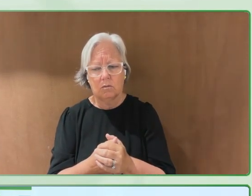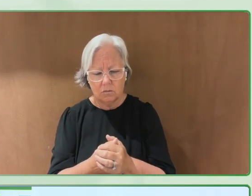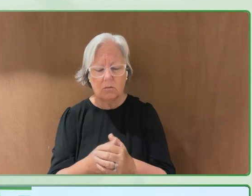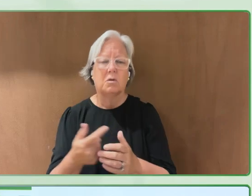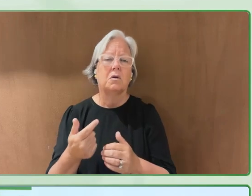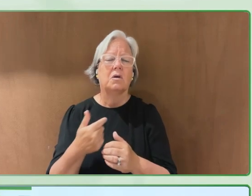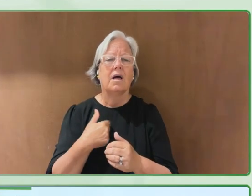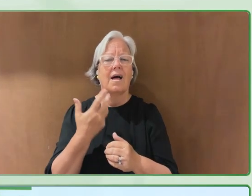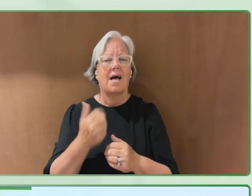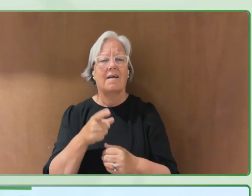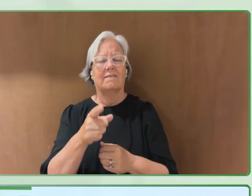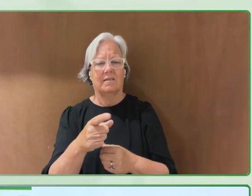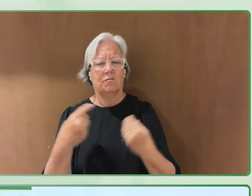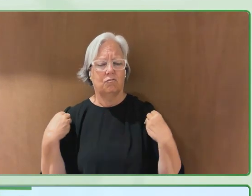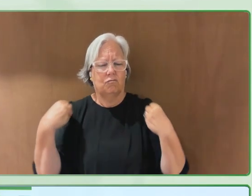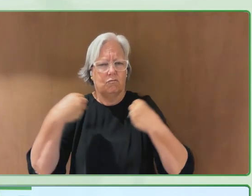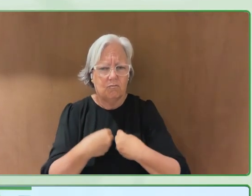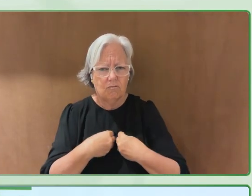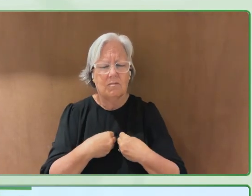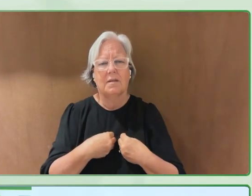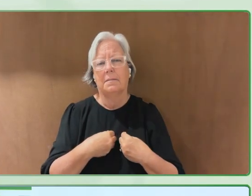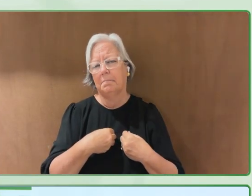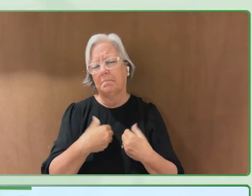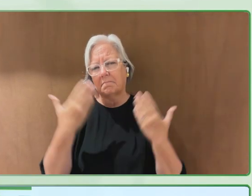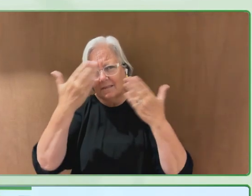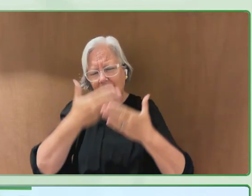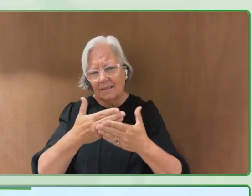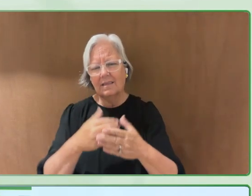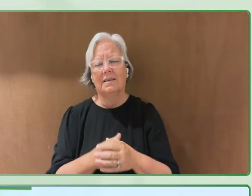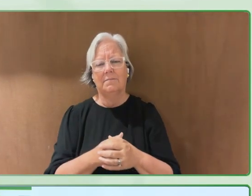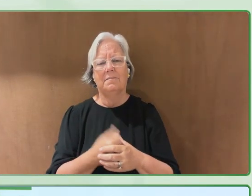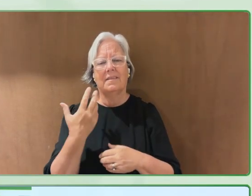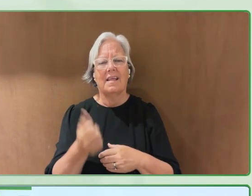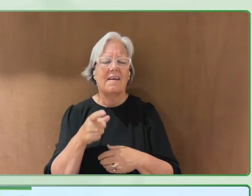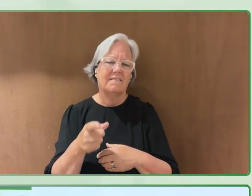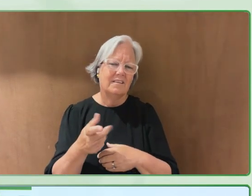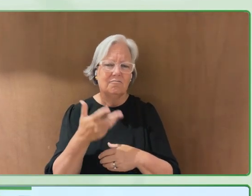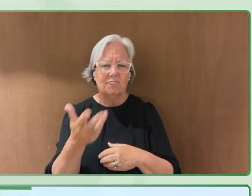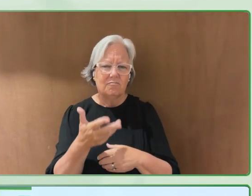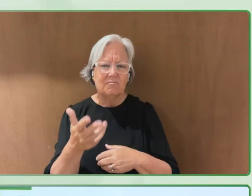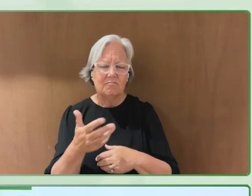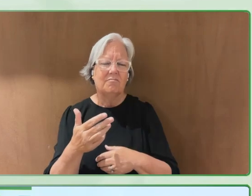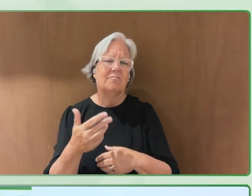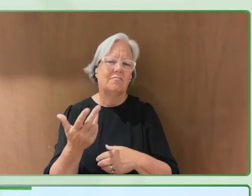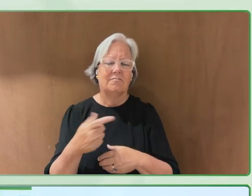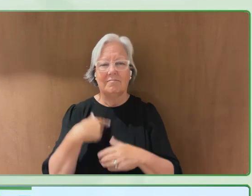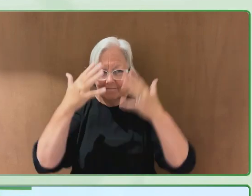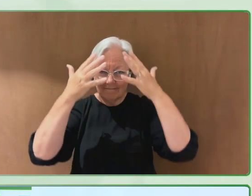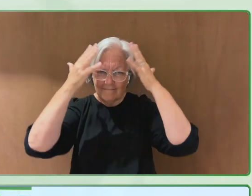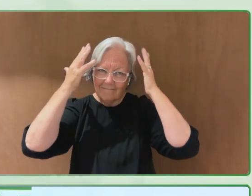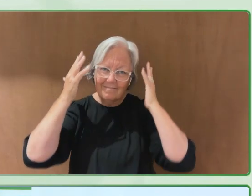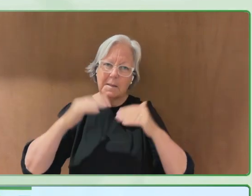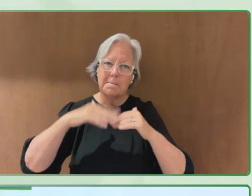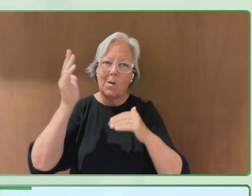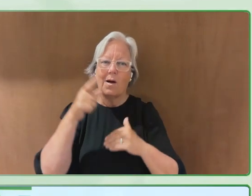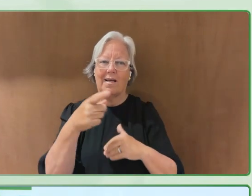jacket, black trousers, salt and pepper, more pepper than salt in my hair and beard.